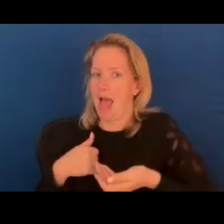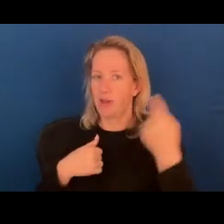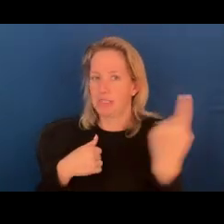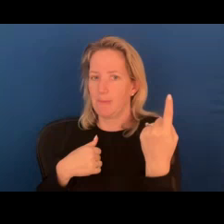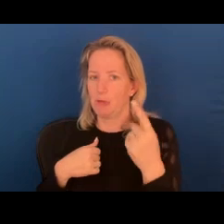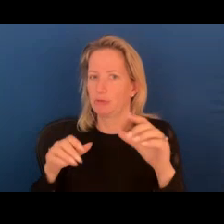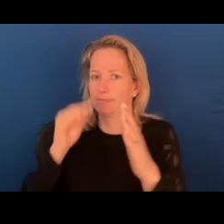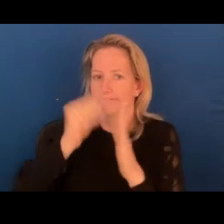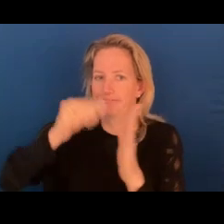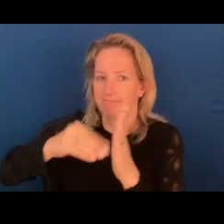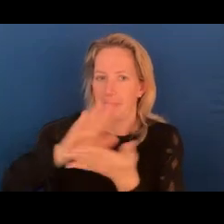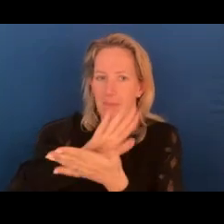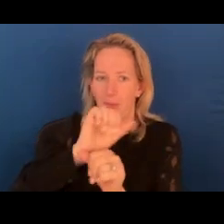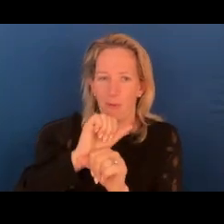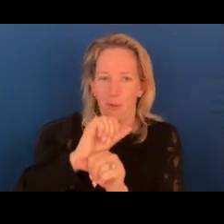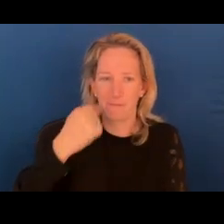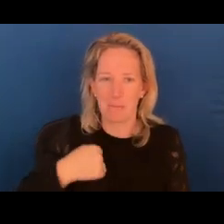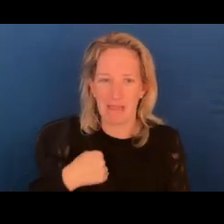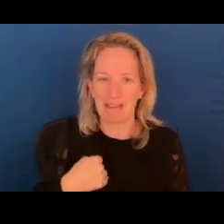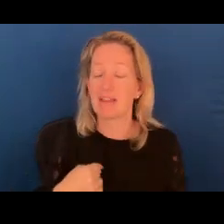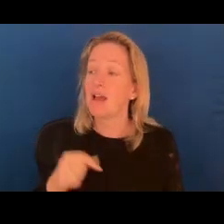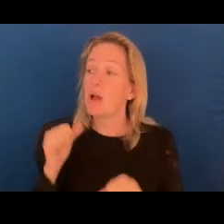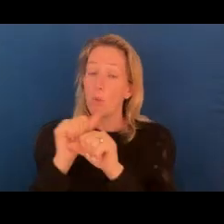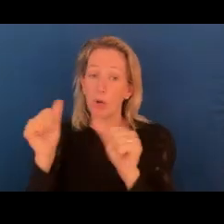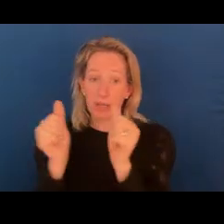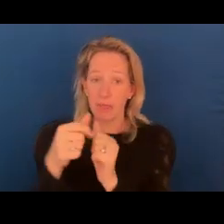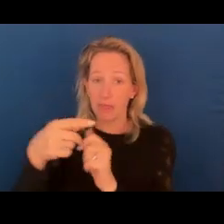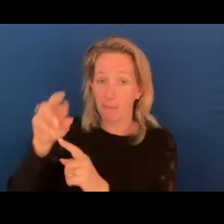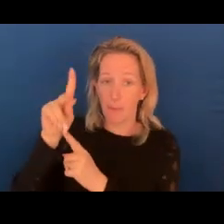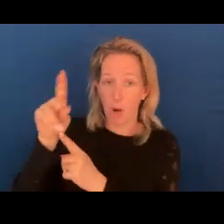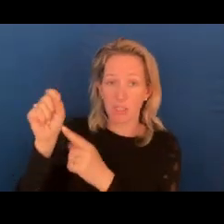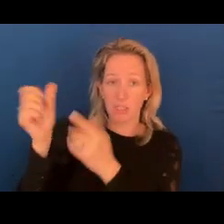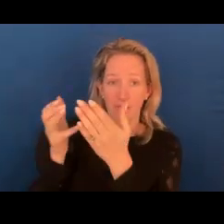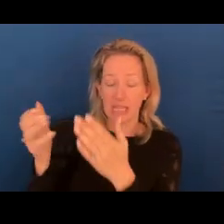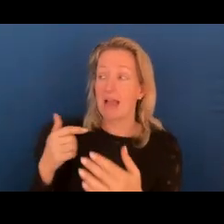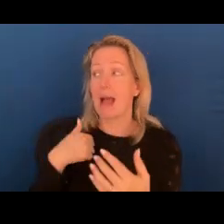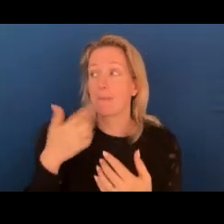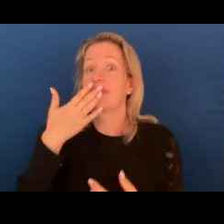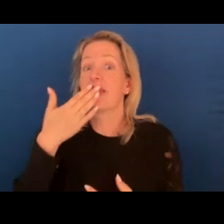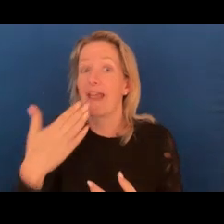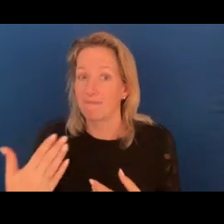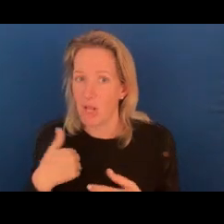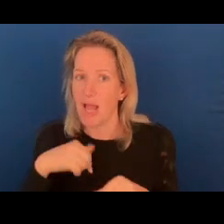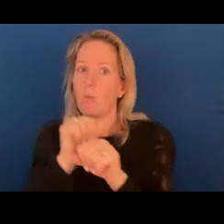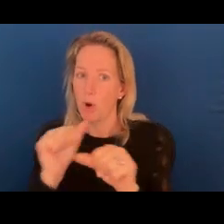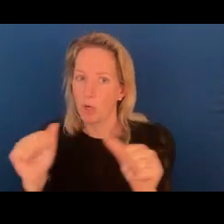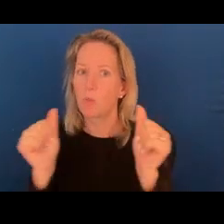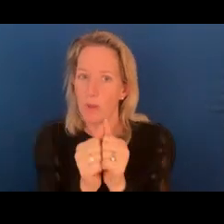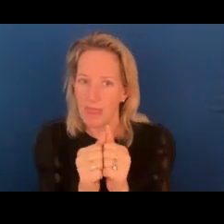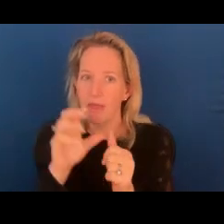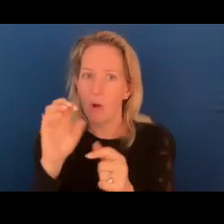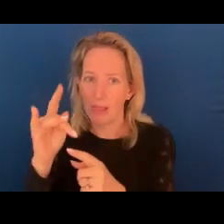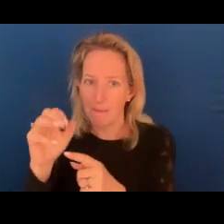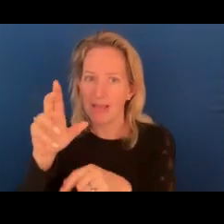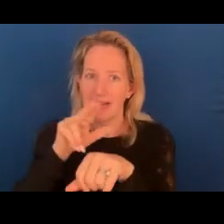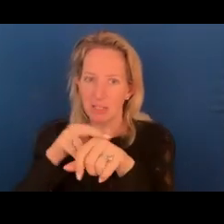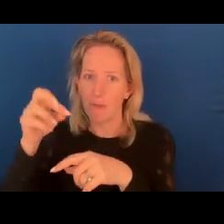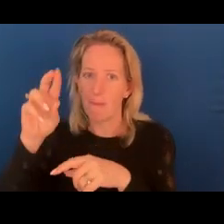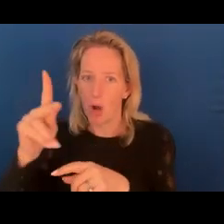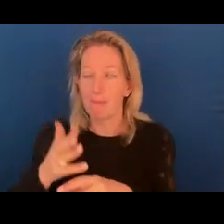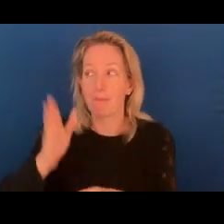Park Service, I'm very thankful. I've worked for Olympic National Park before this, so I have relationships with folks. I think